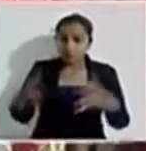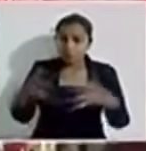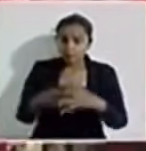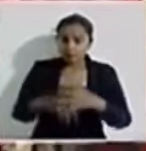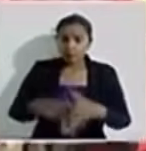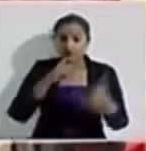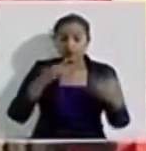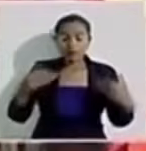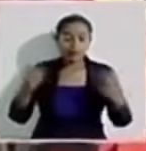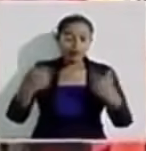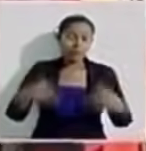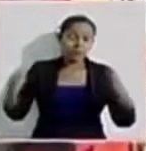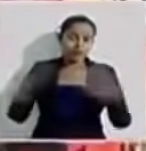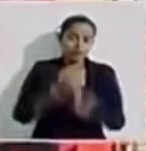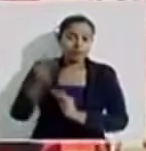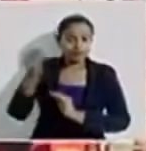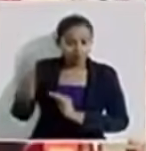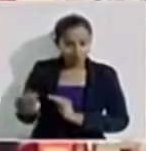with the illegal sale of